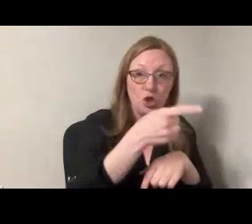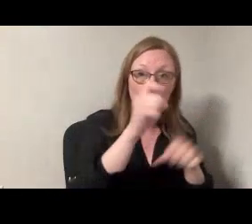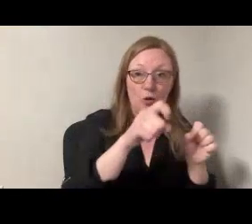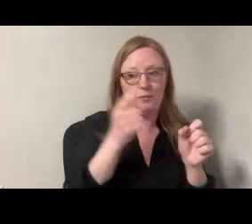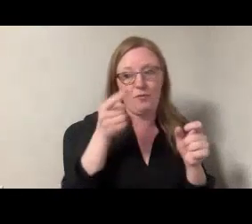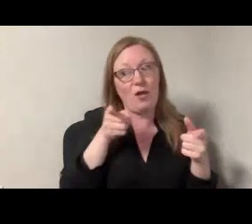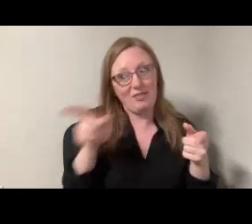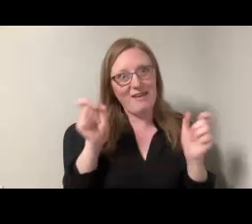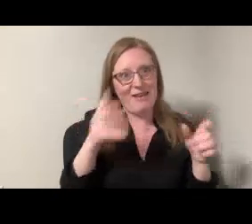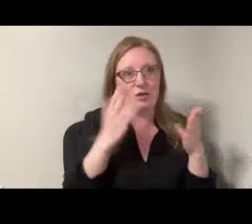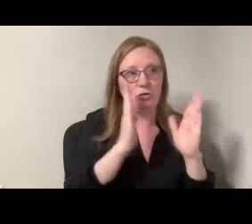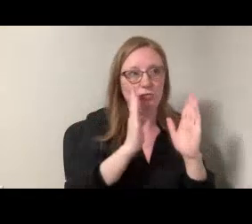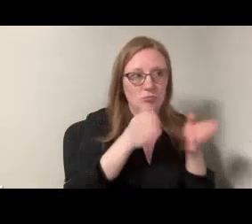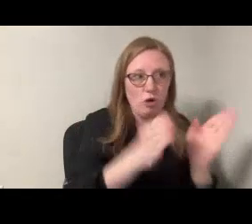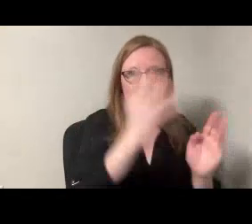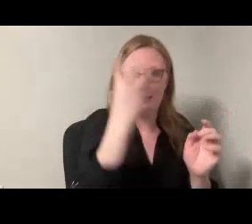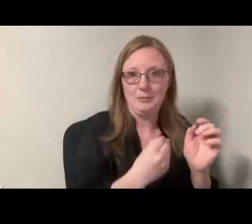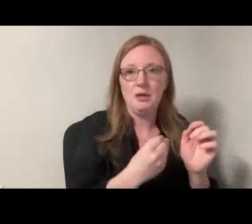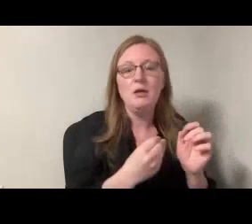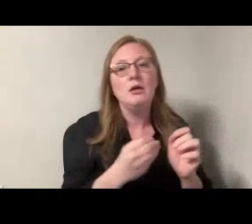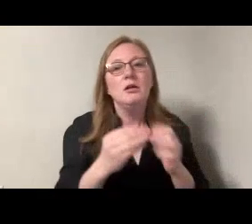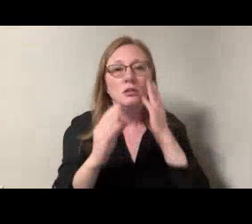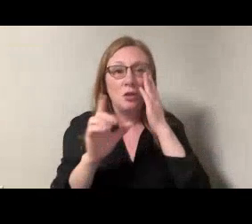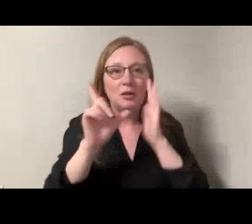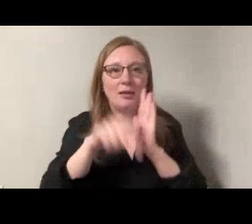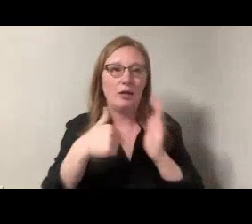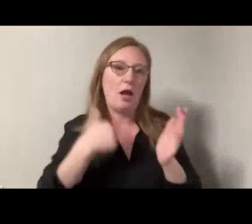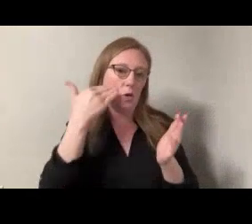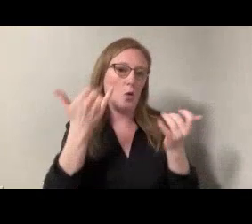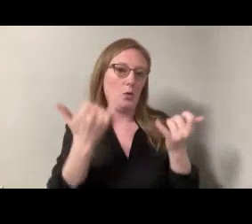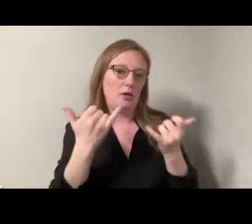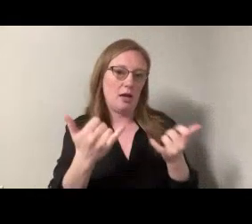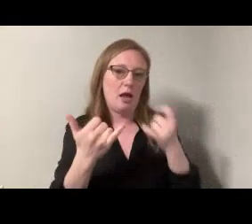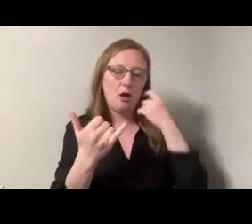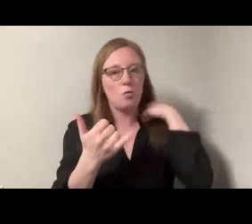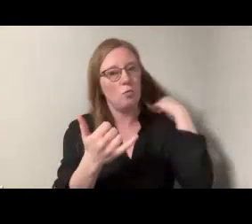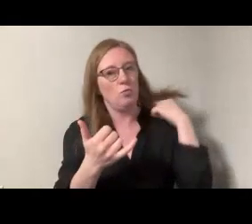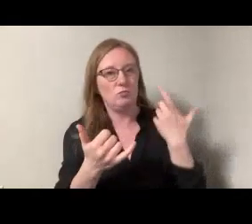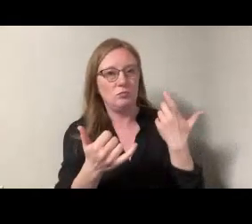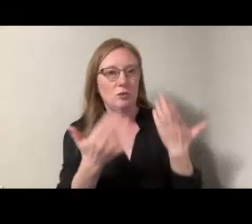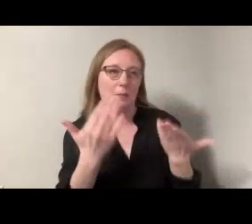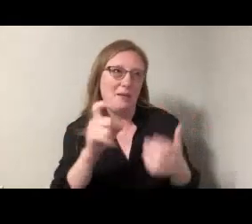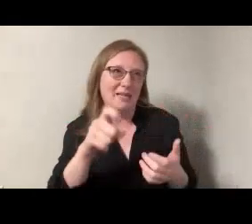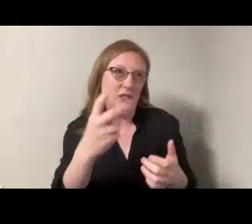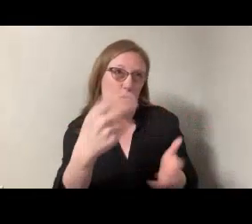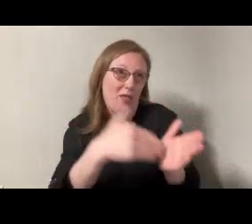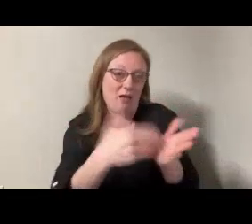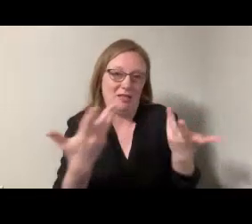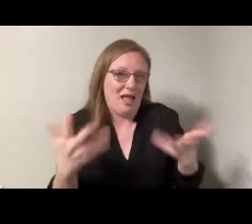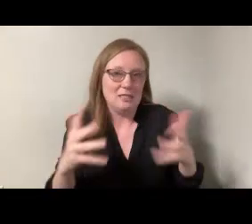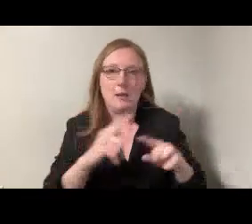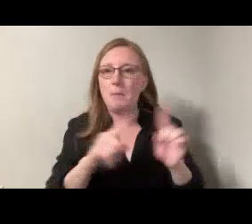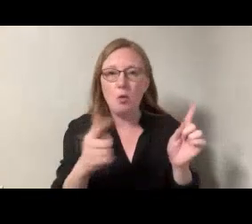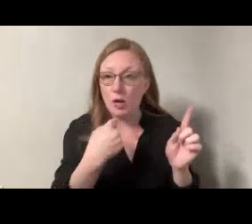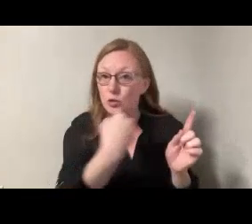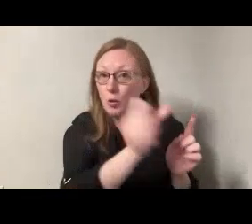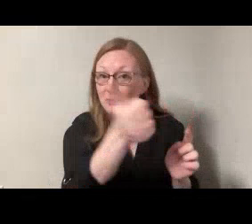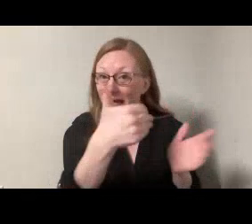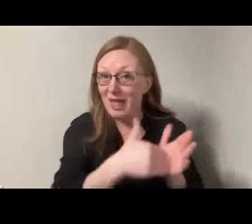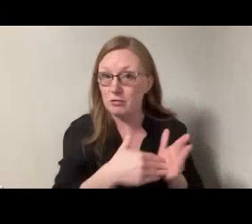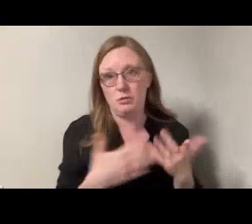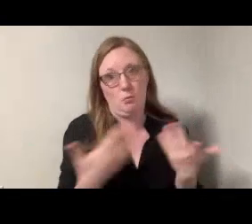I told him 10,000, and later on, when I know now, we probably at the most needed maybe 2,000. So